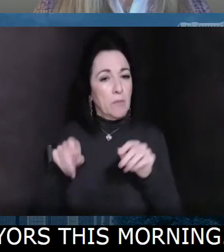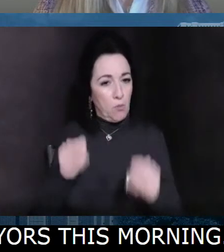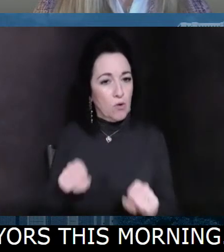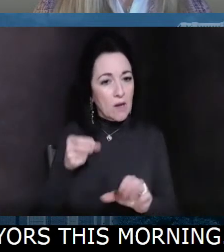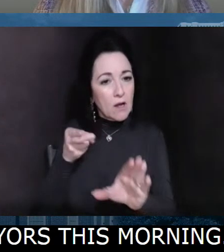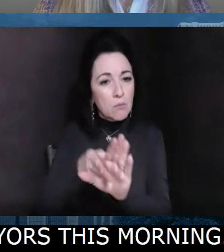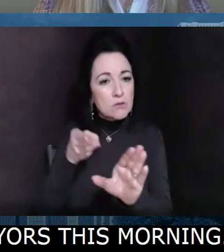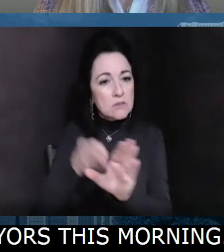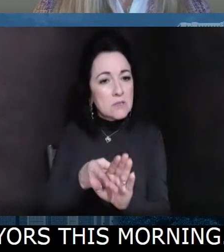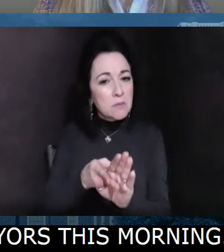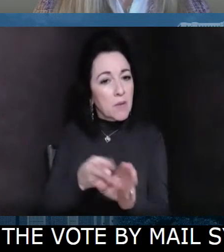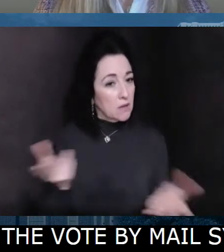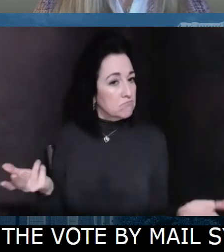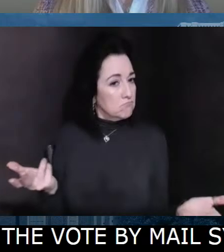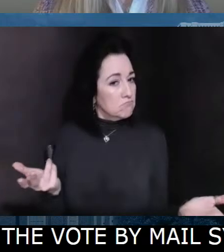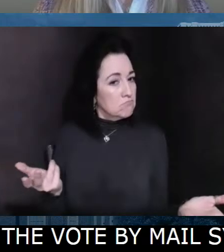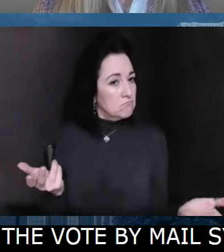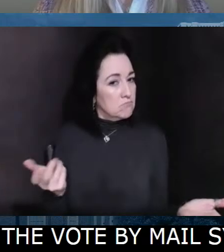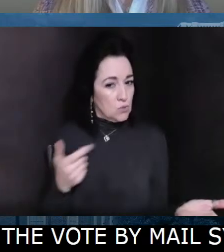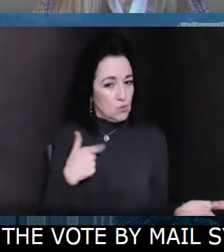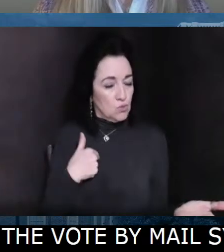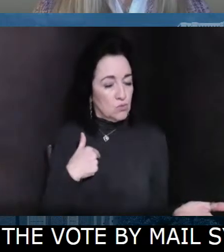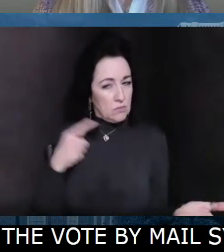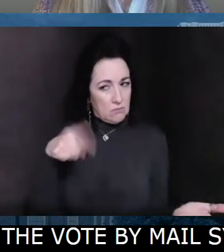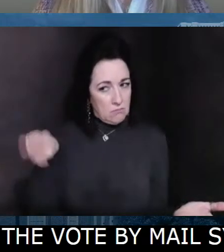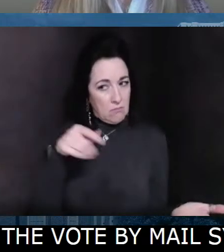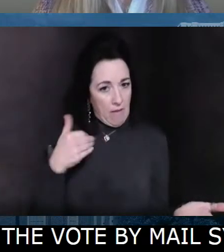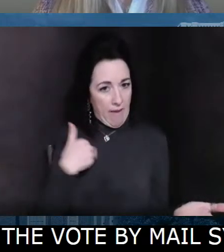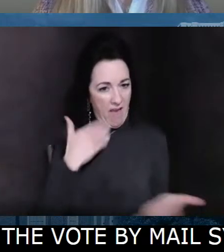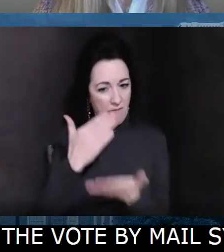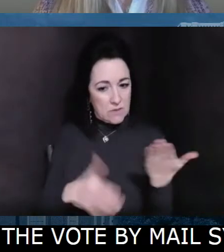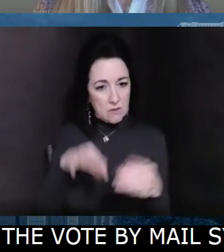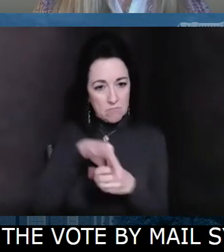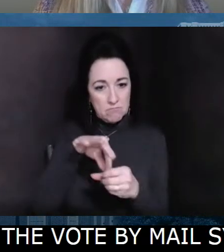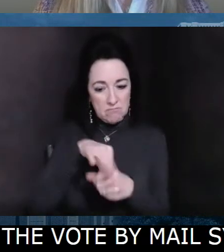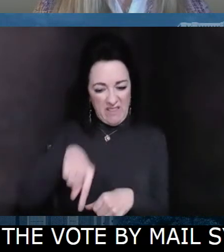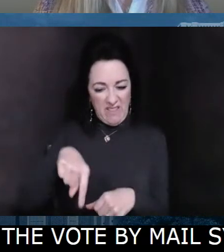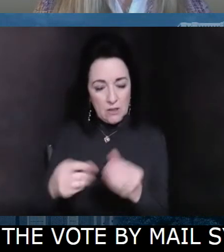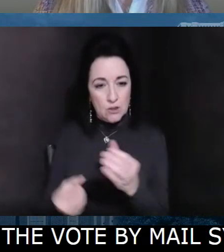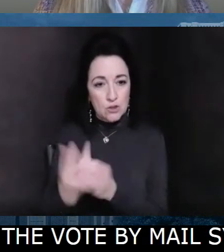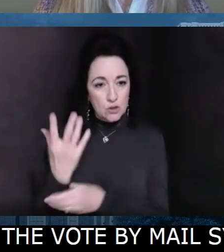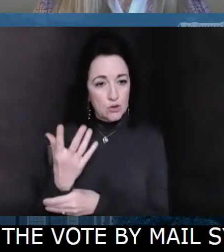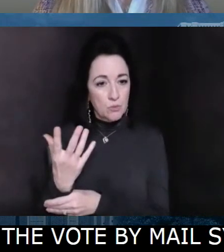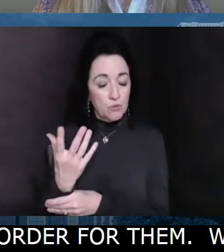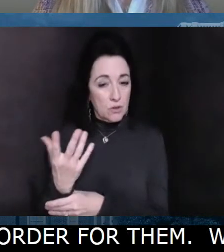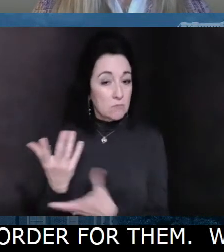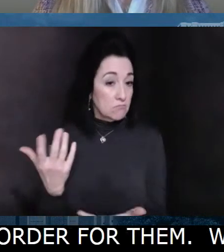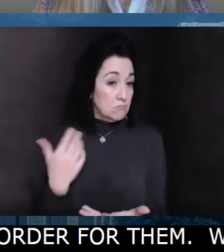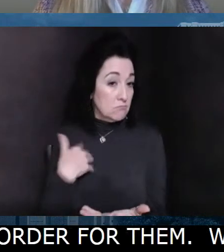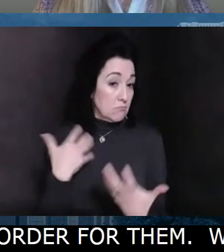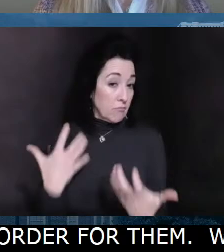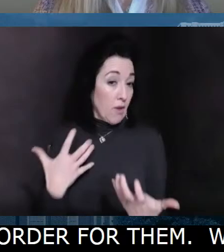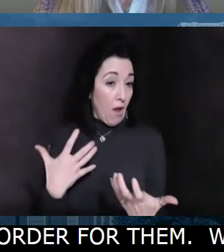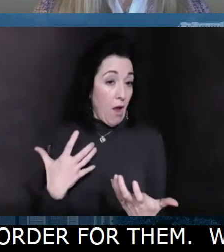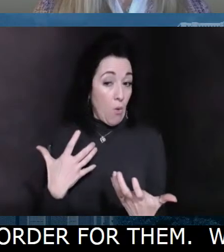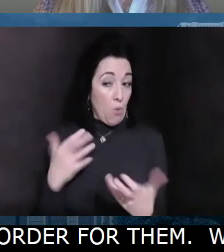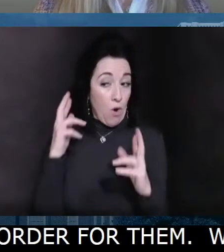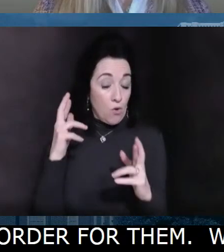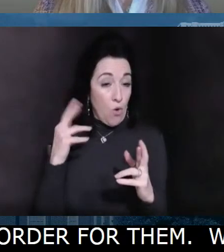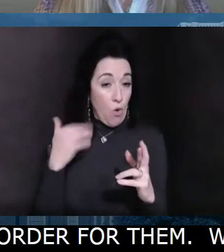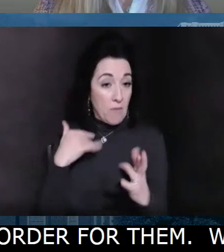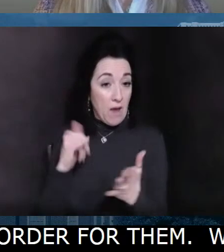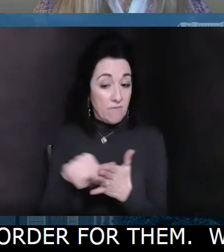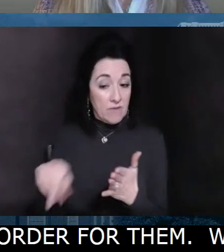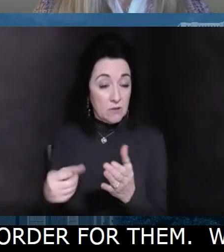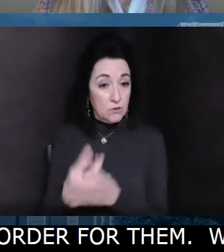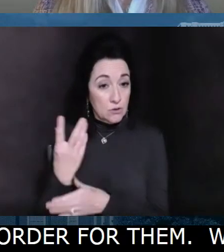to extend that to they have some elections this spring to do that. We can't do that permanently for them, but they got a